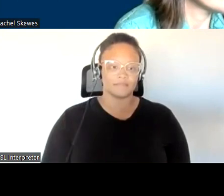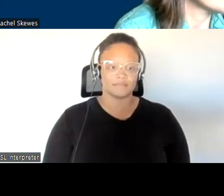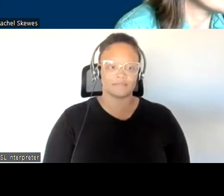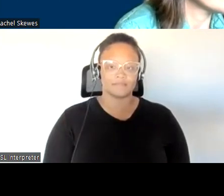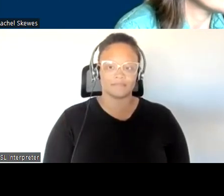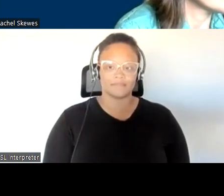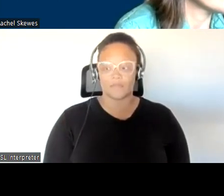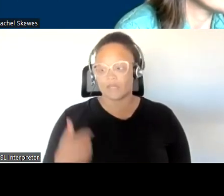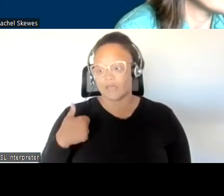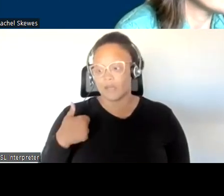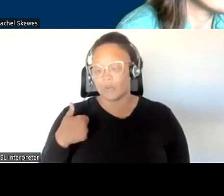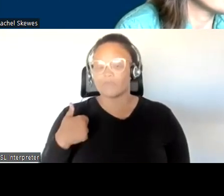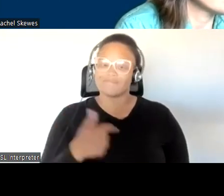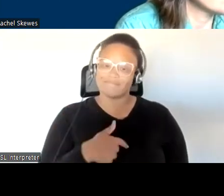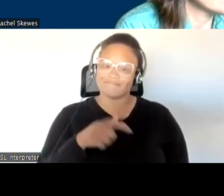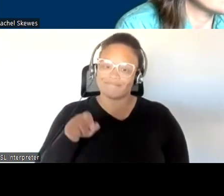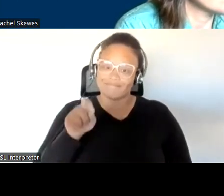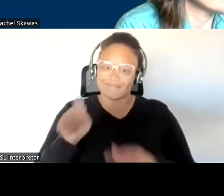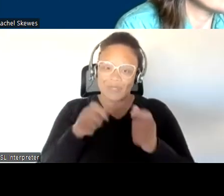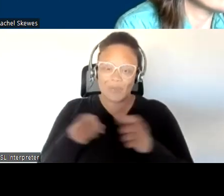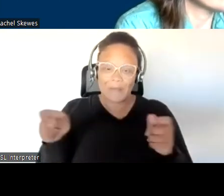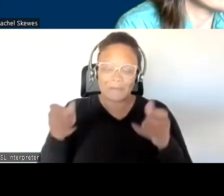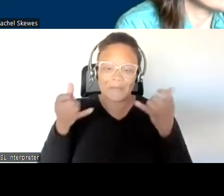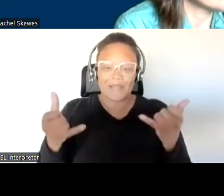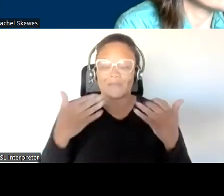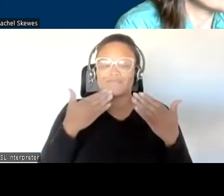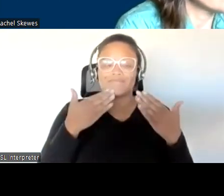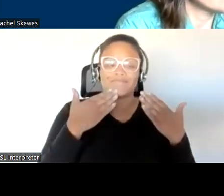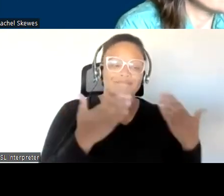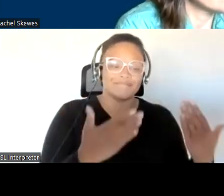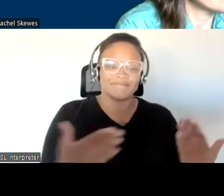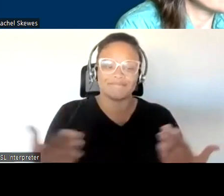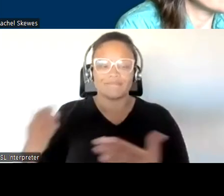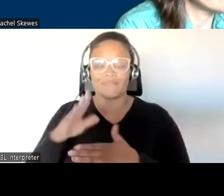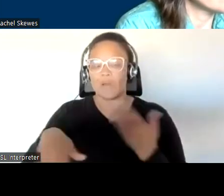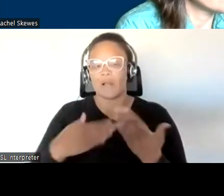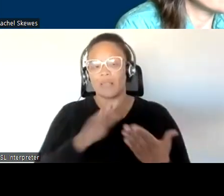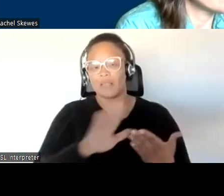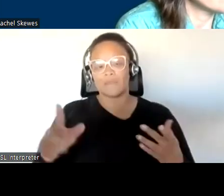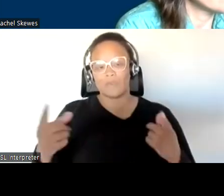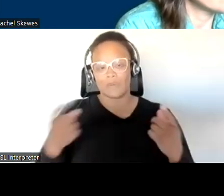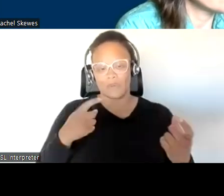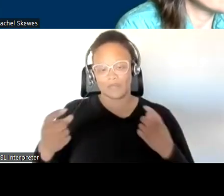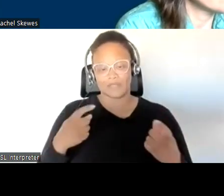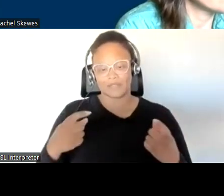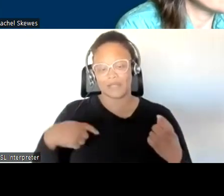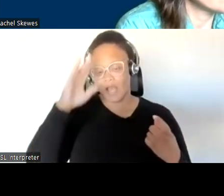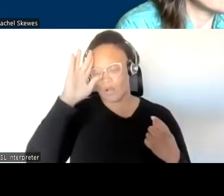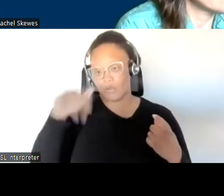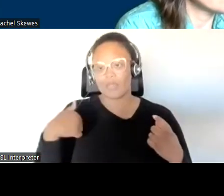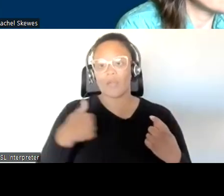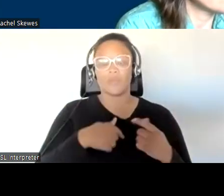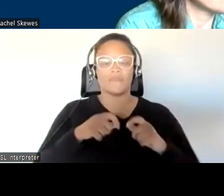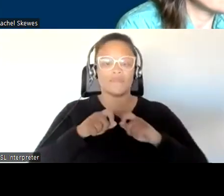So we need to wrap things up. Thank you all for your questions. I know that we have sent a lot of